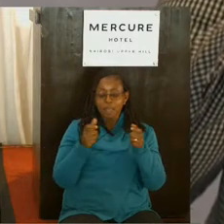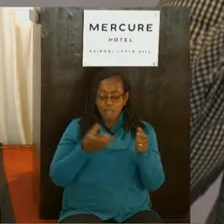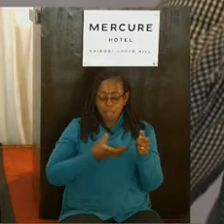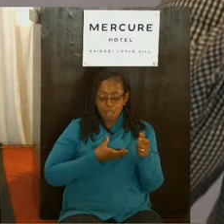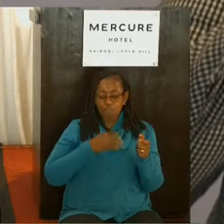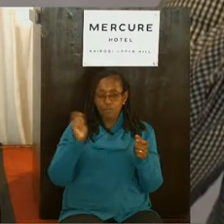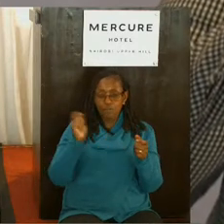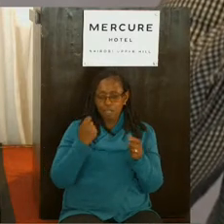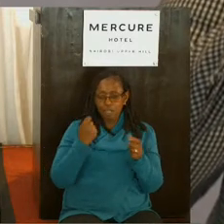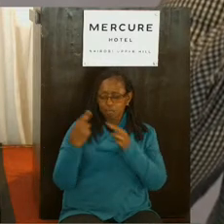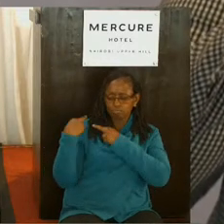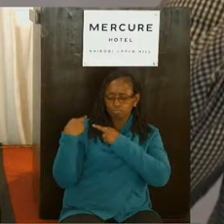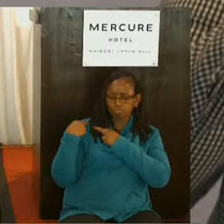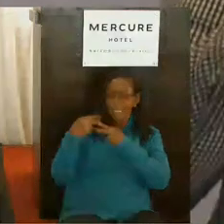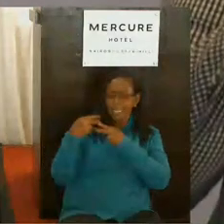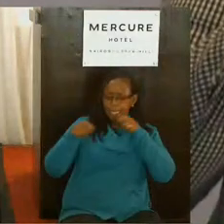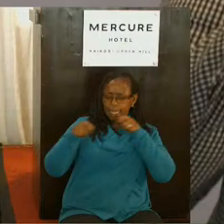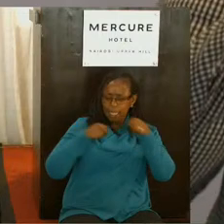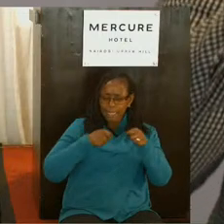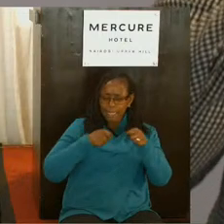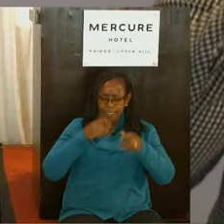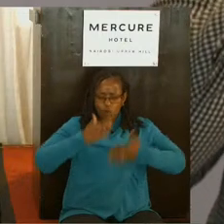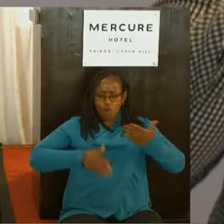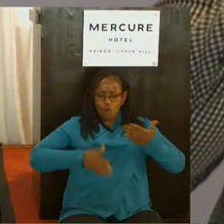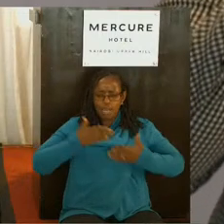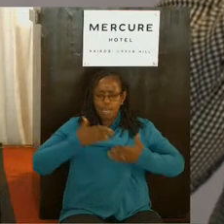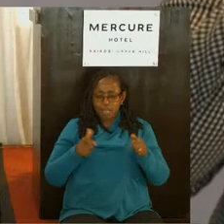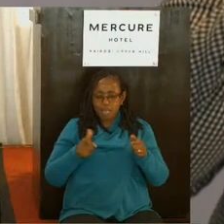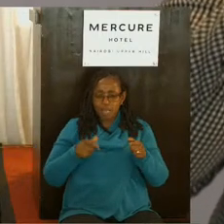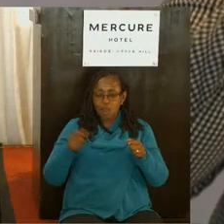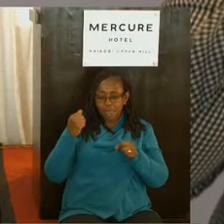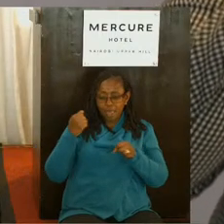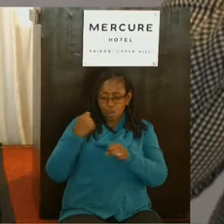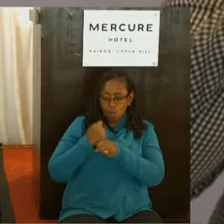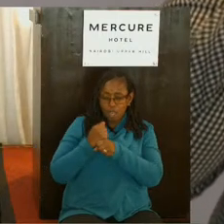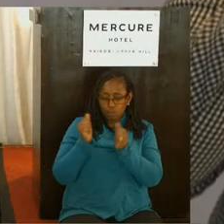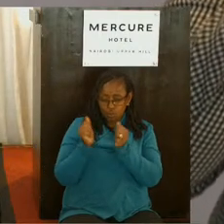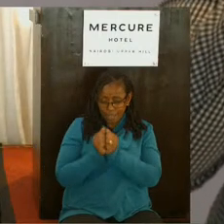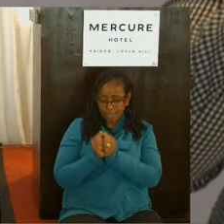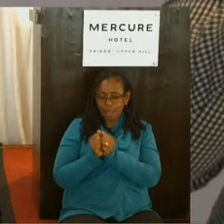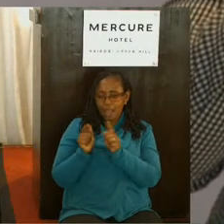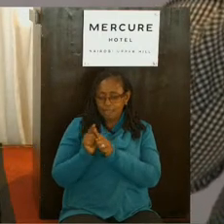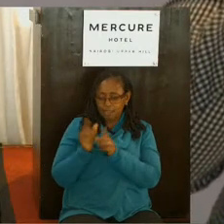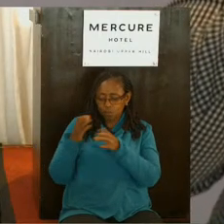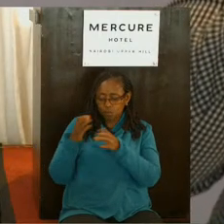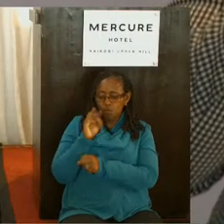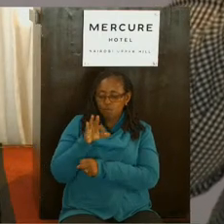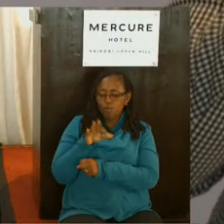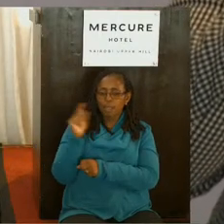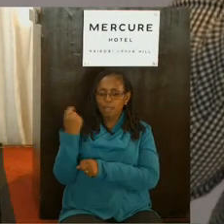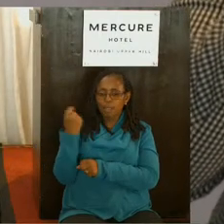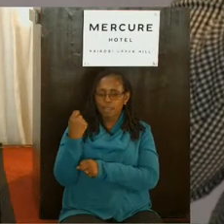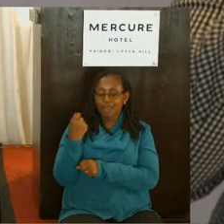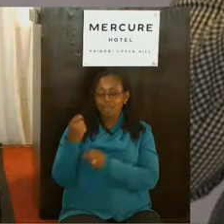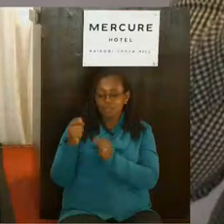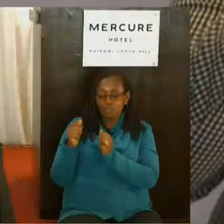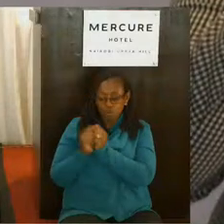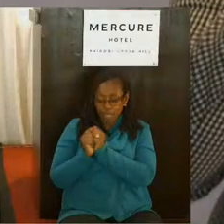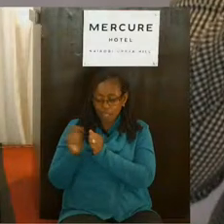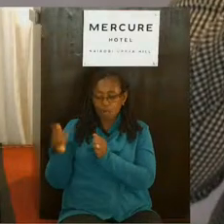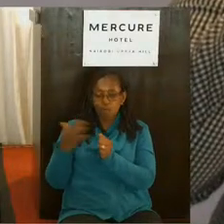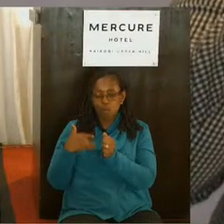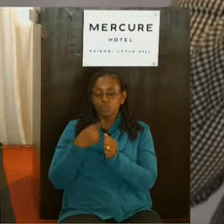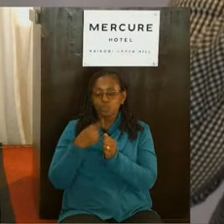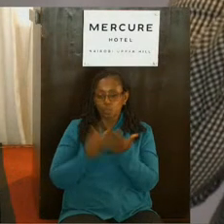Kenya which regrets the conduct of media and journalists we work together as the association of media women in Kenya and together we want to say that we will